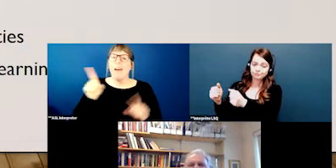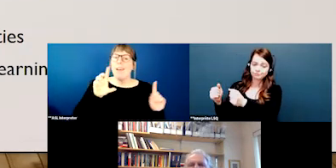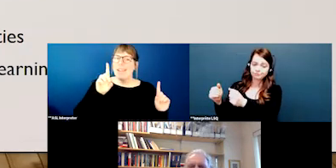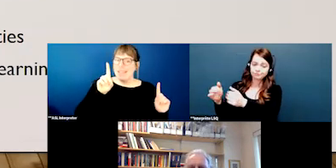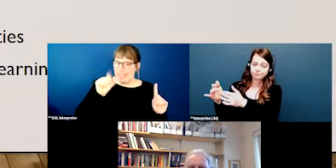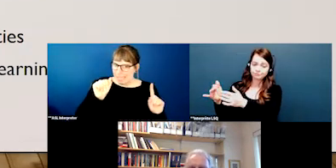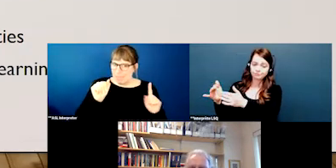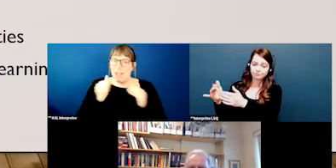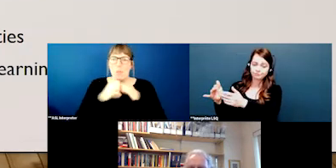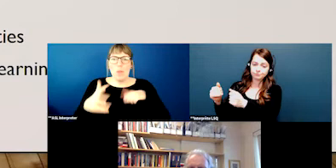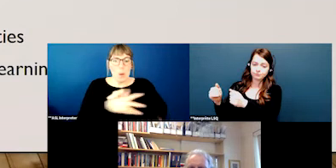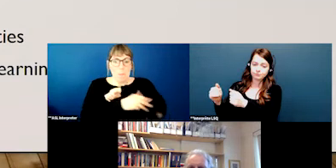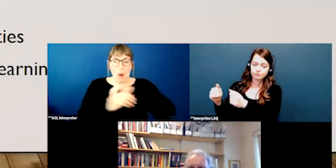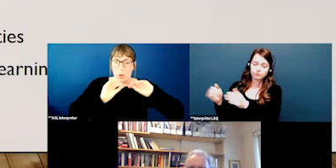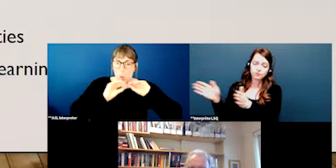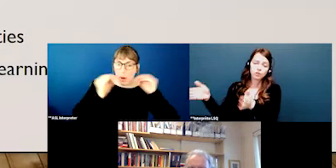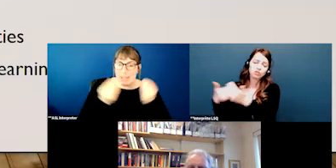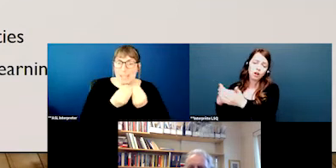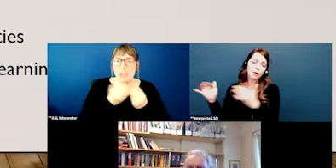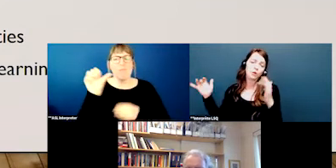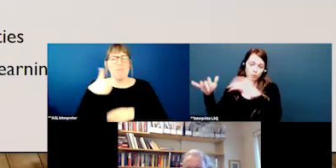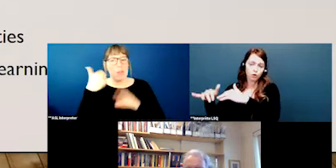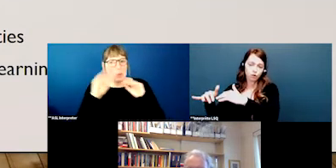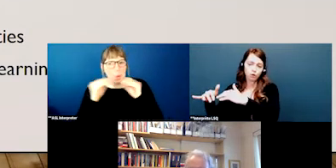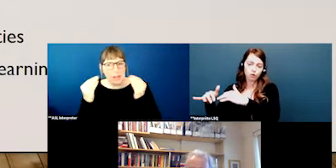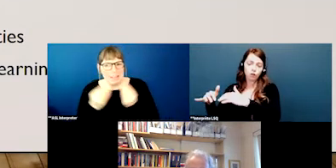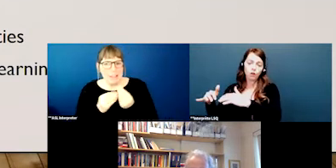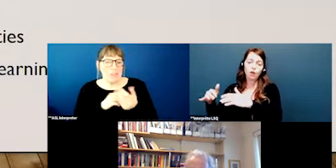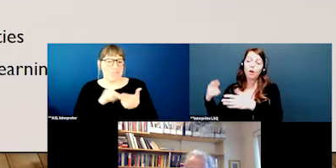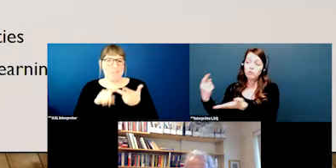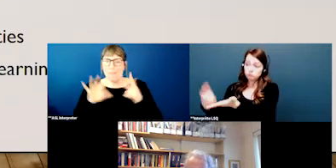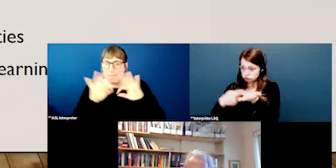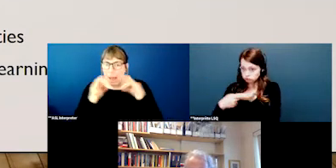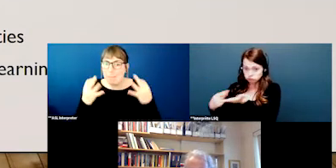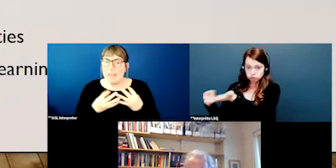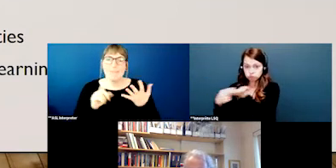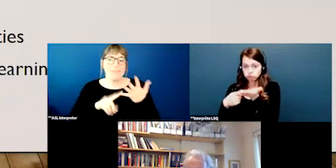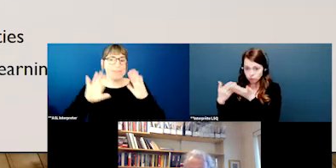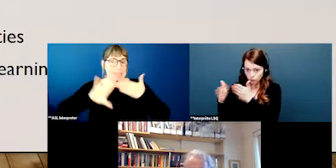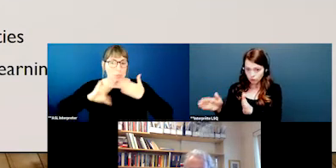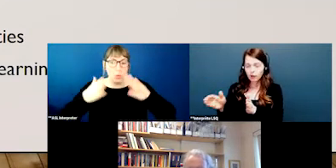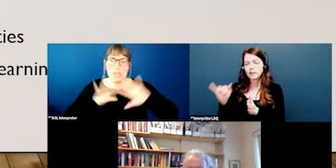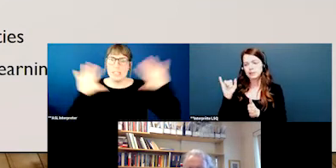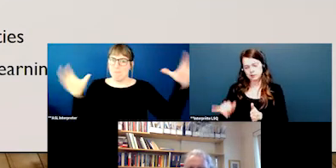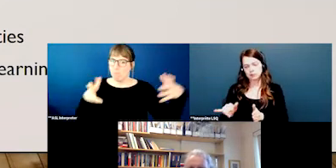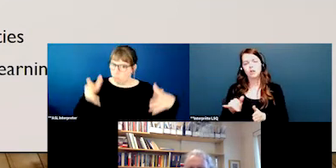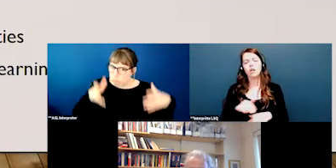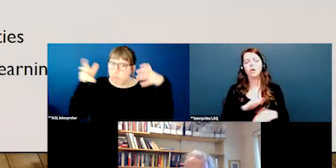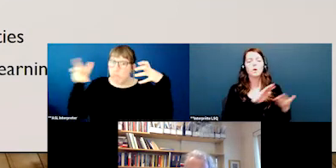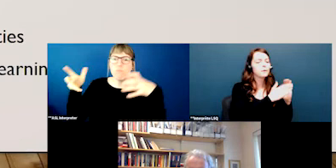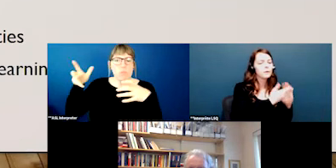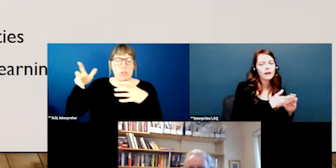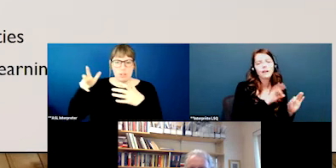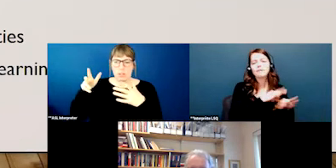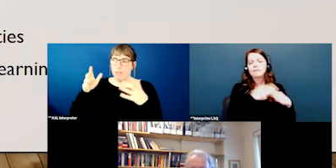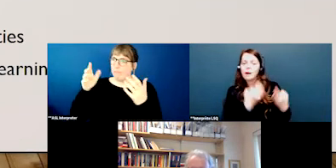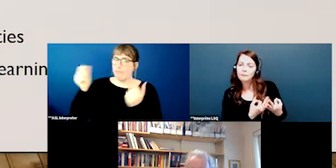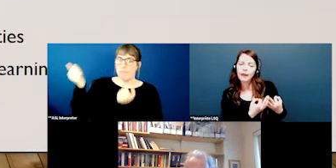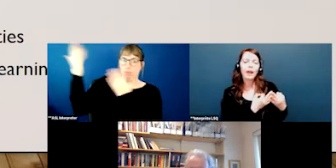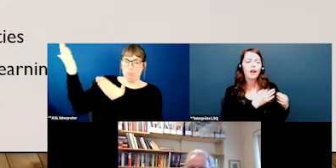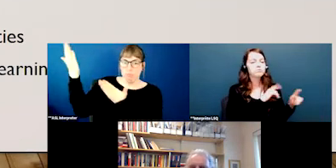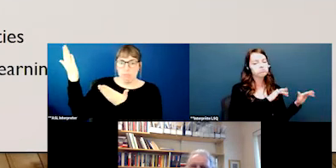Disability Without Poverty and other organizations and families and communities will come forward with what will need to